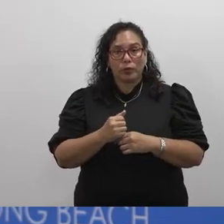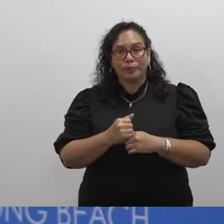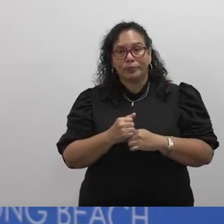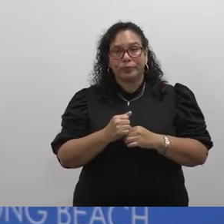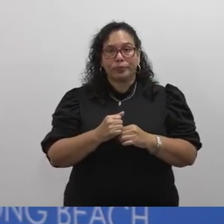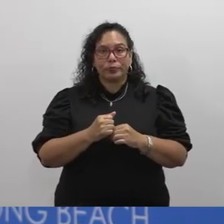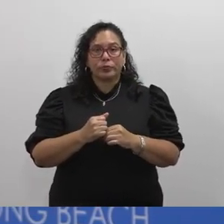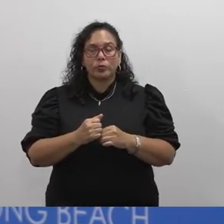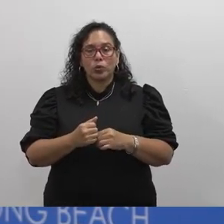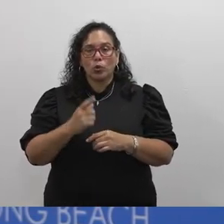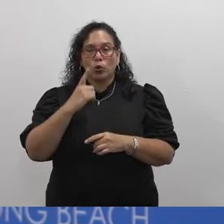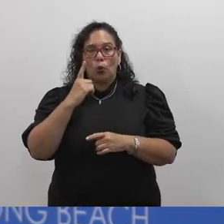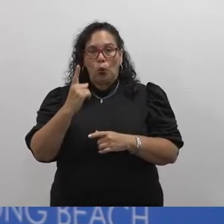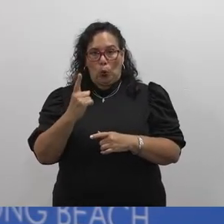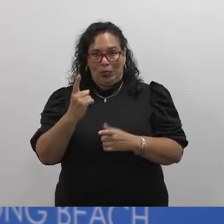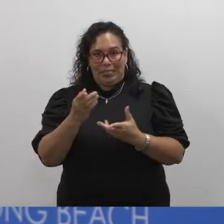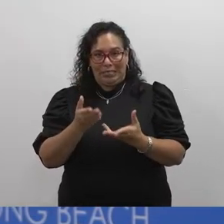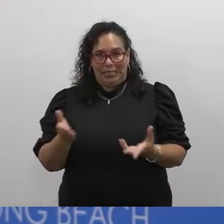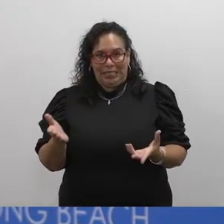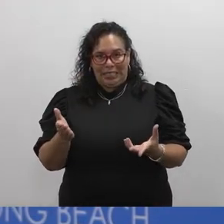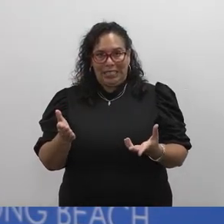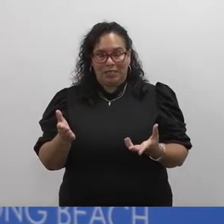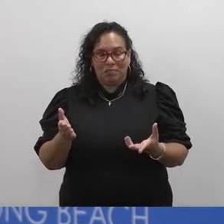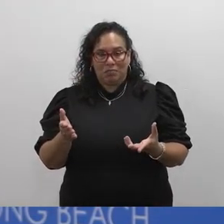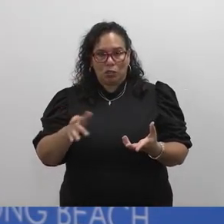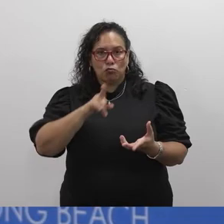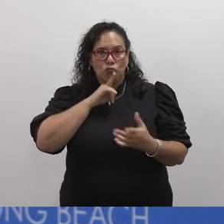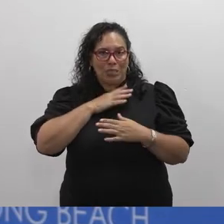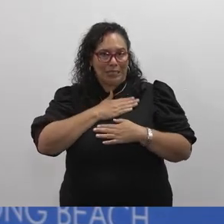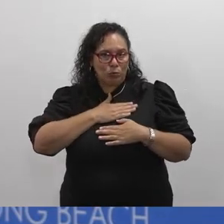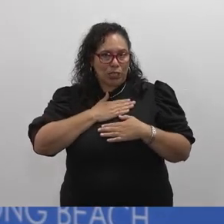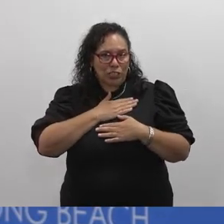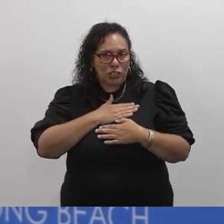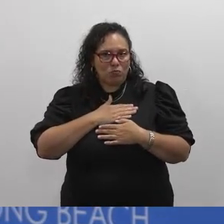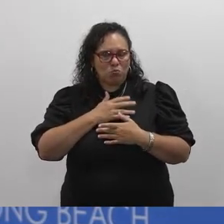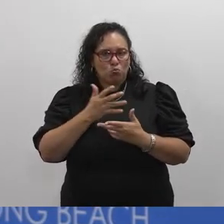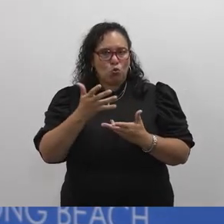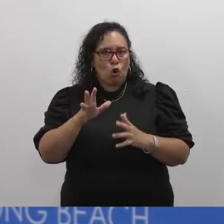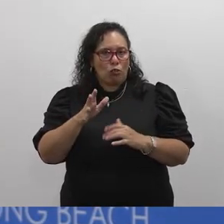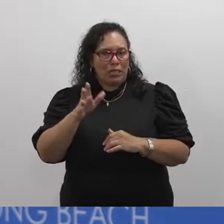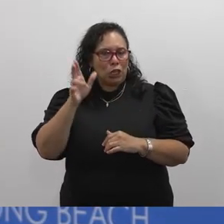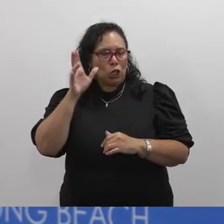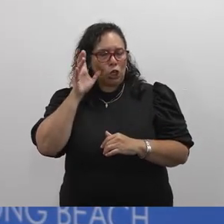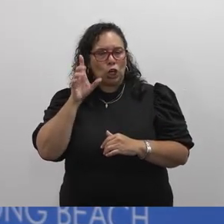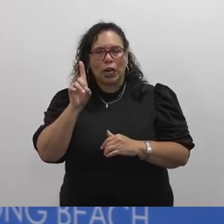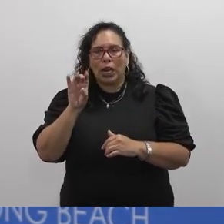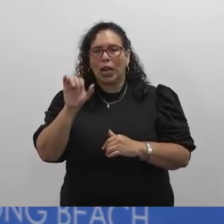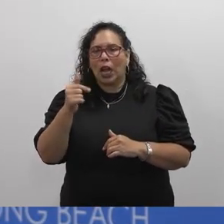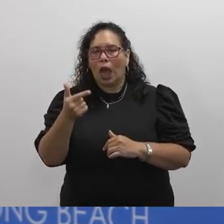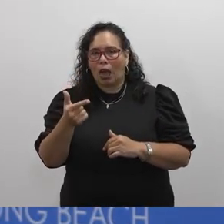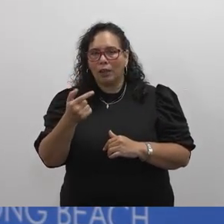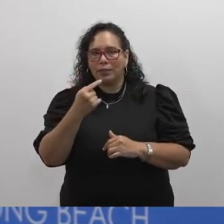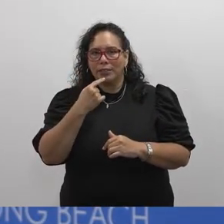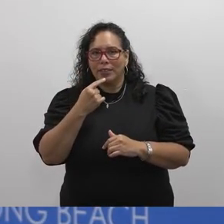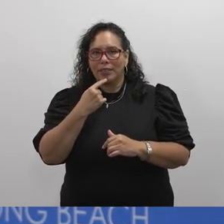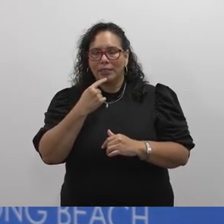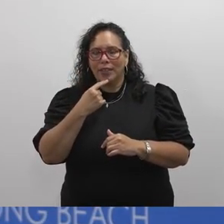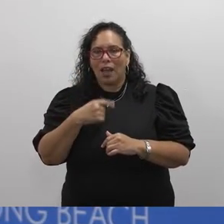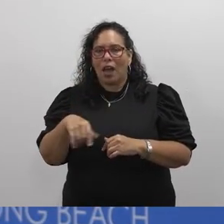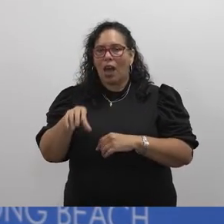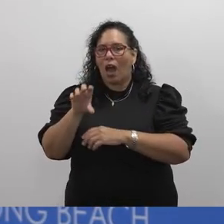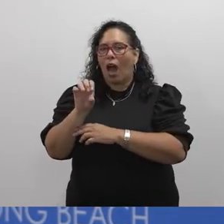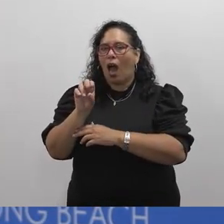things that I was really appreciative of, and you already heard Doug talk a little bit to it, was the onboarding